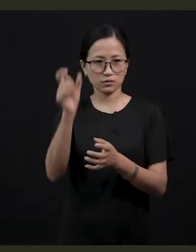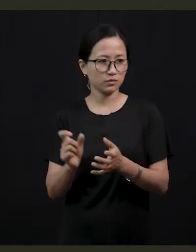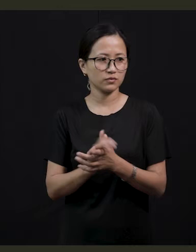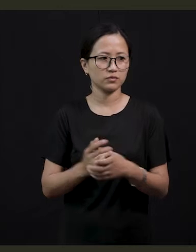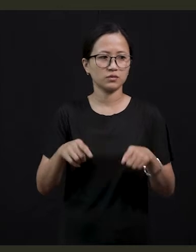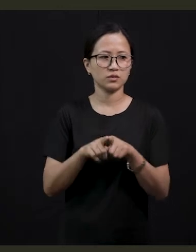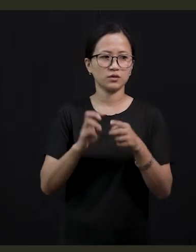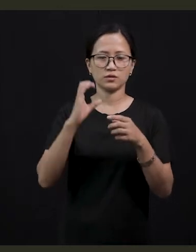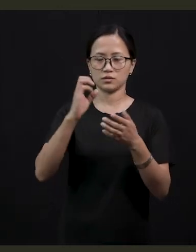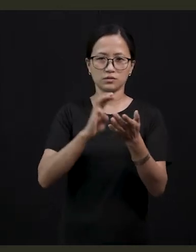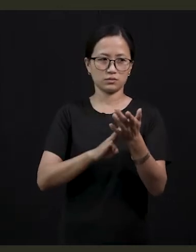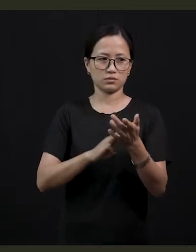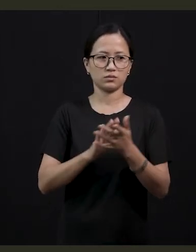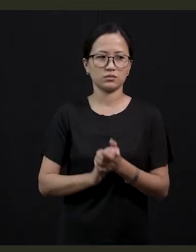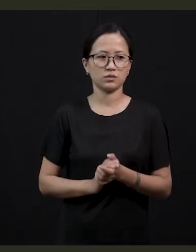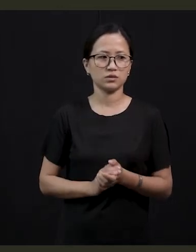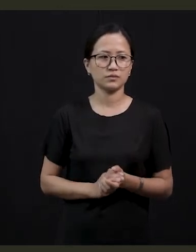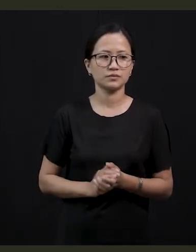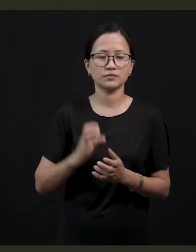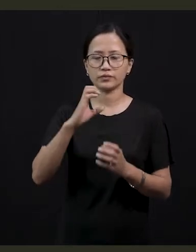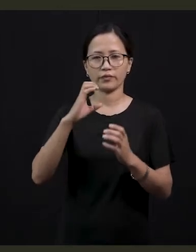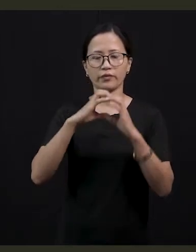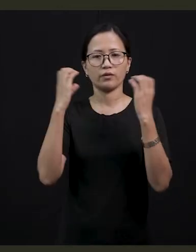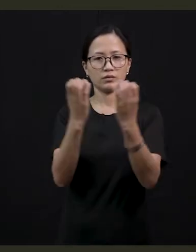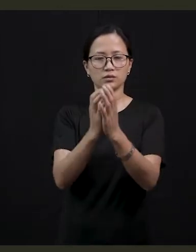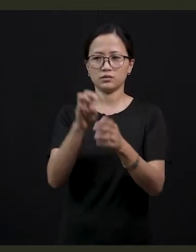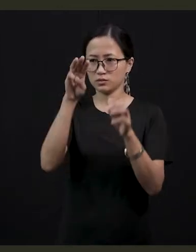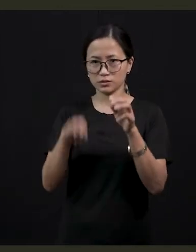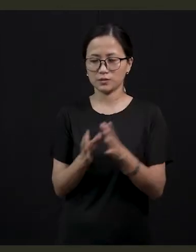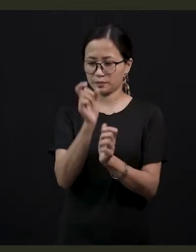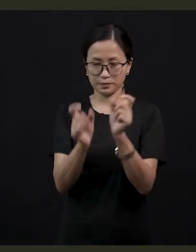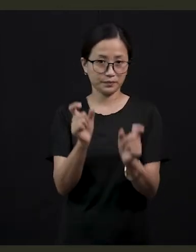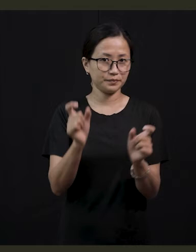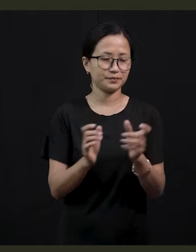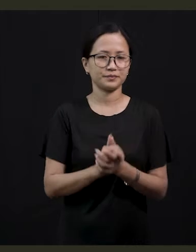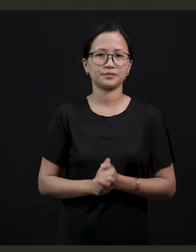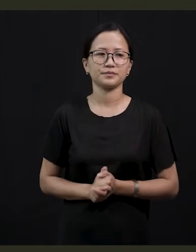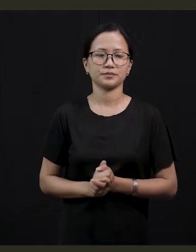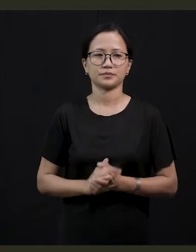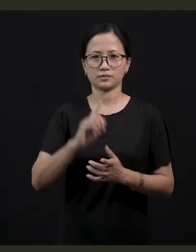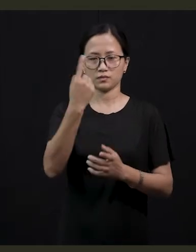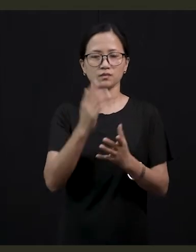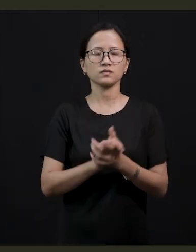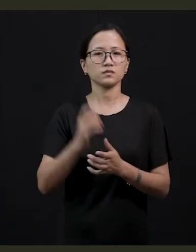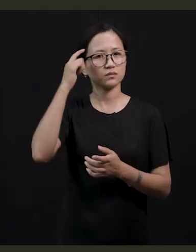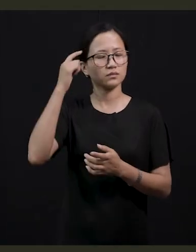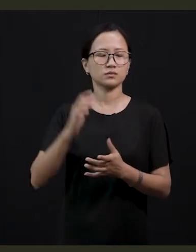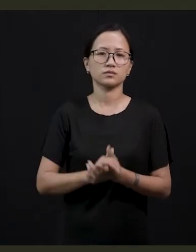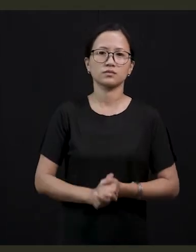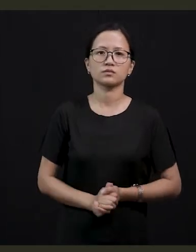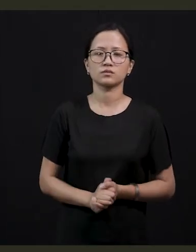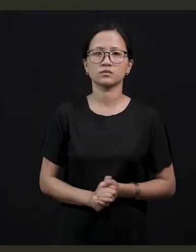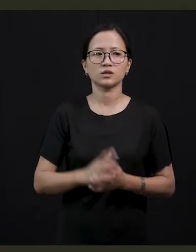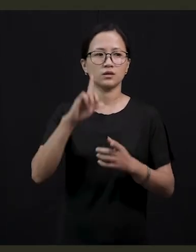before we go on to the executive, let's first go to the legislature, because that's the first structure that comes into our minds.